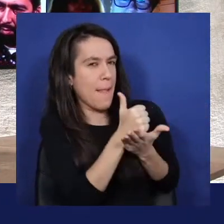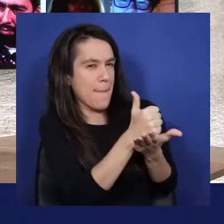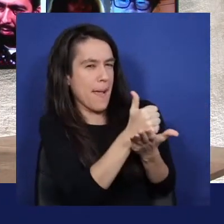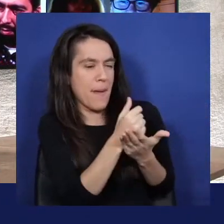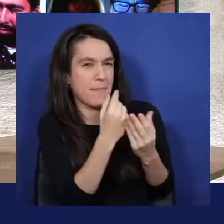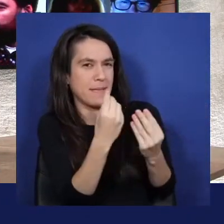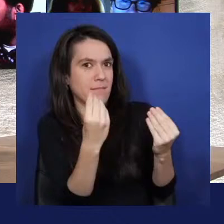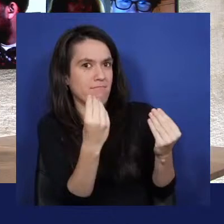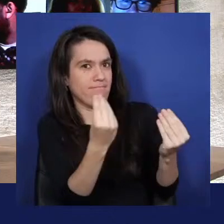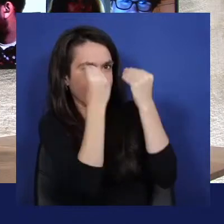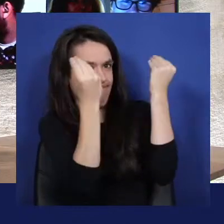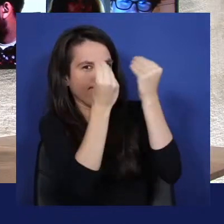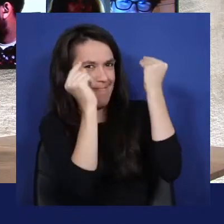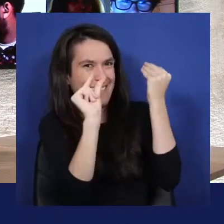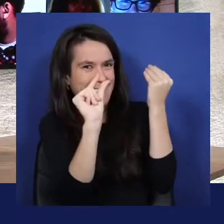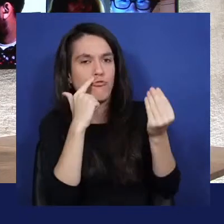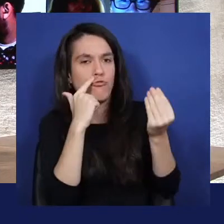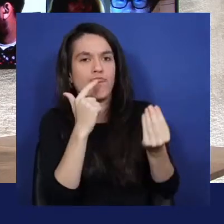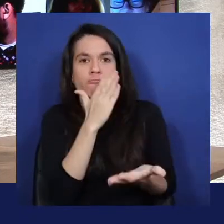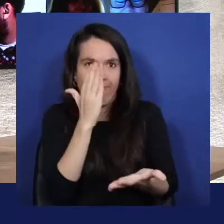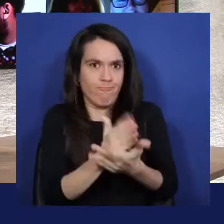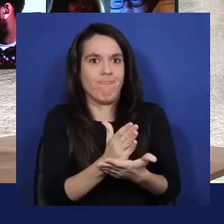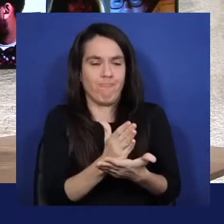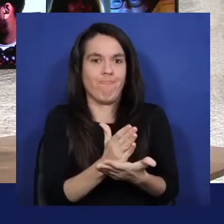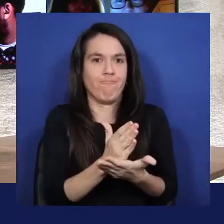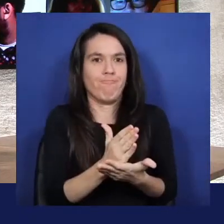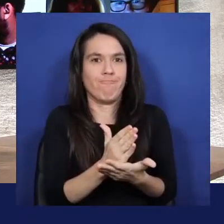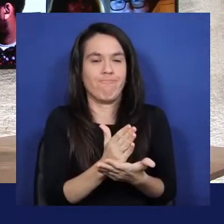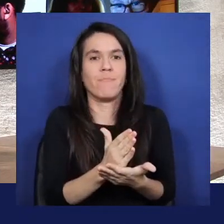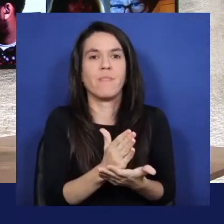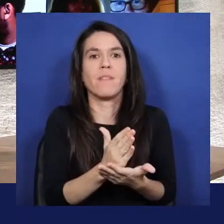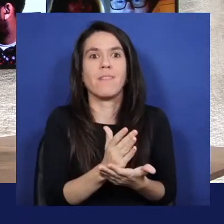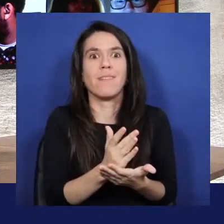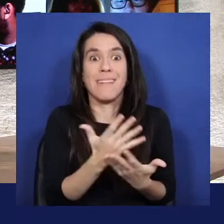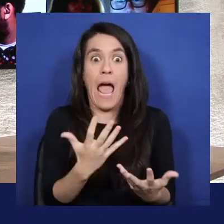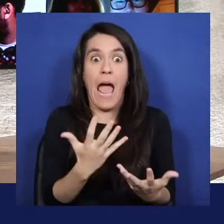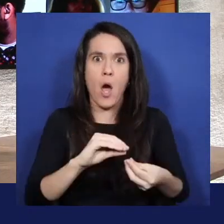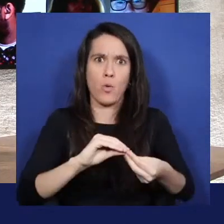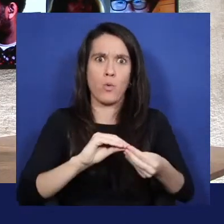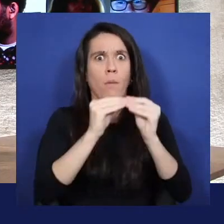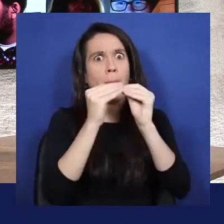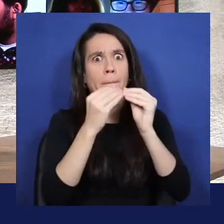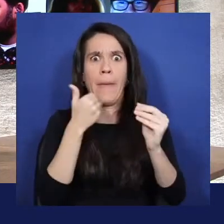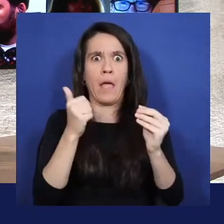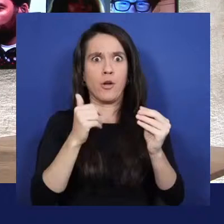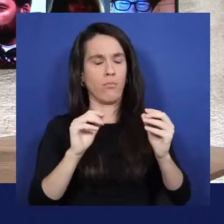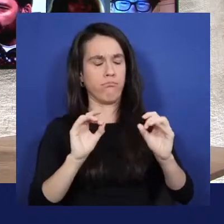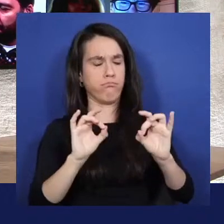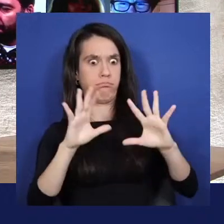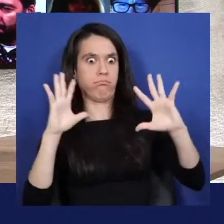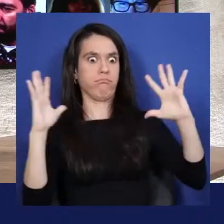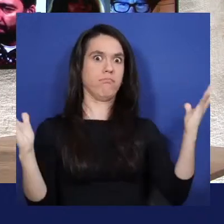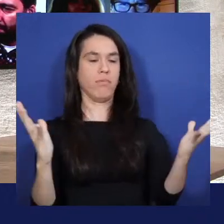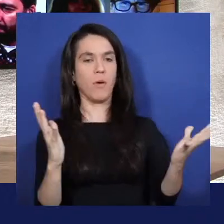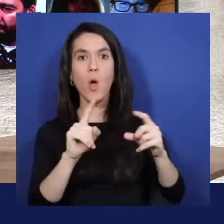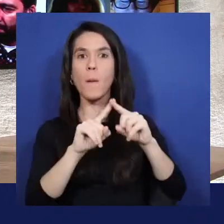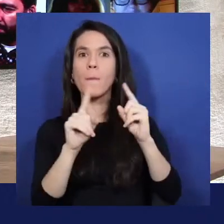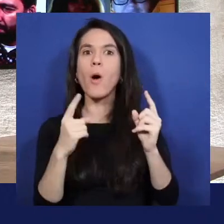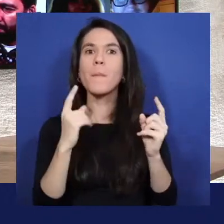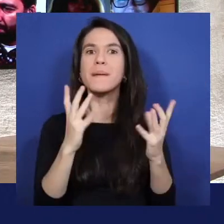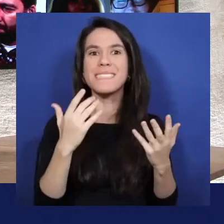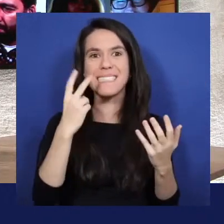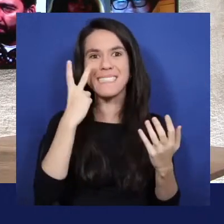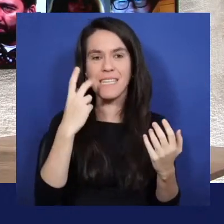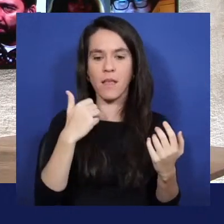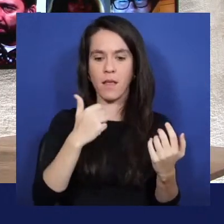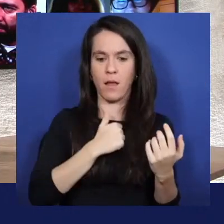be sure, because well, the servers are getting better and better, but at the end you have to know what you do. I mean, you